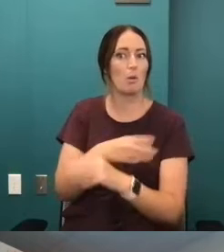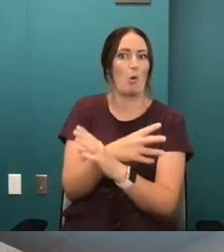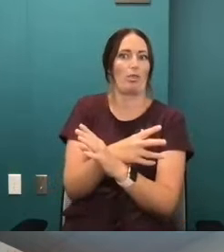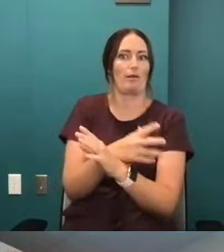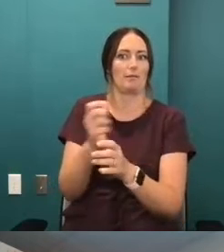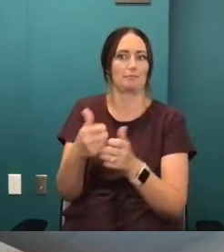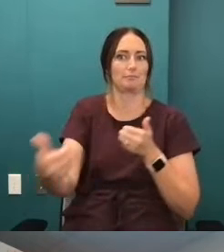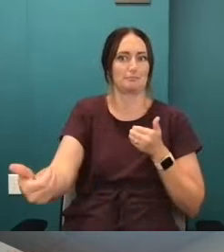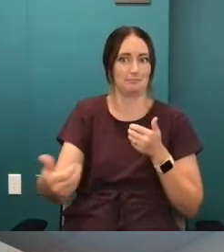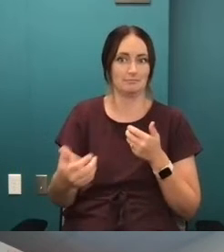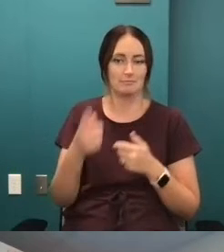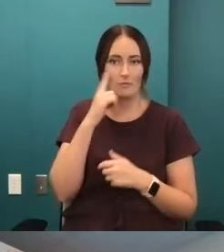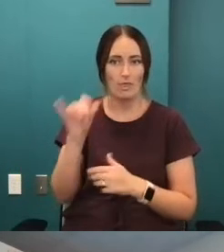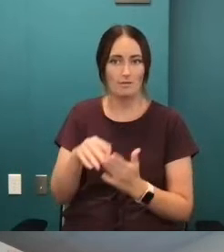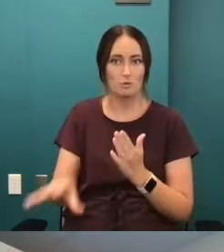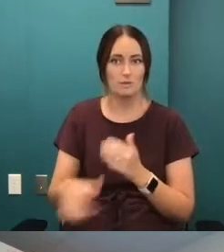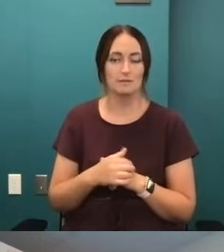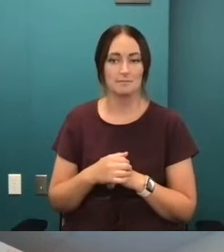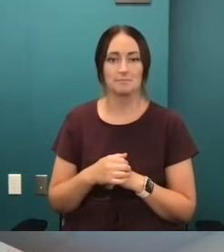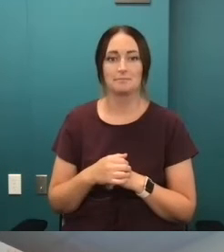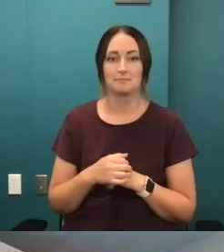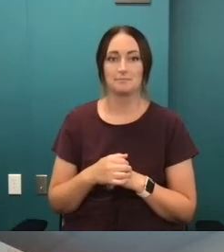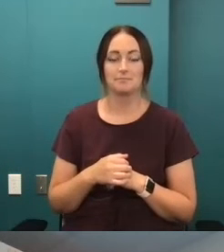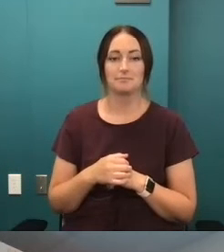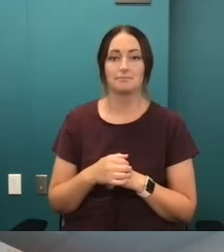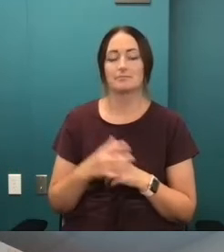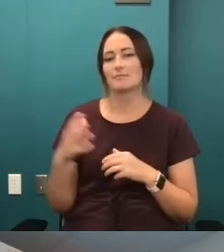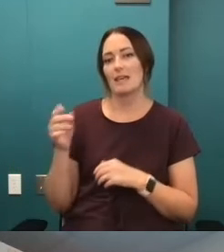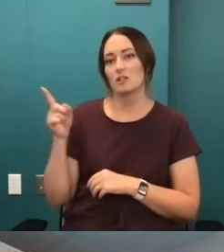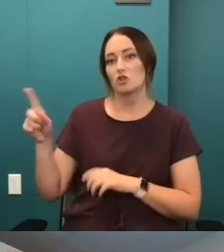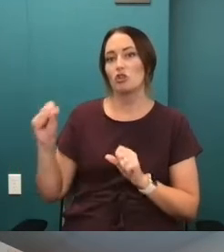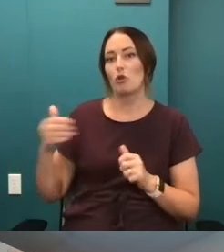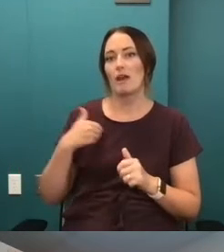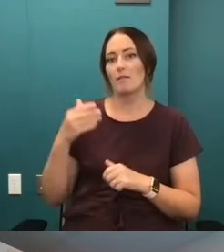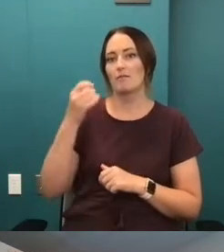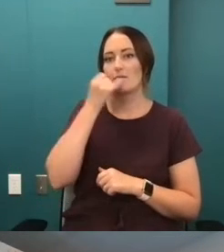student. Okay, next. And she could have the phone app with that one.